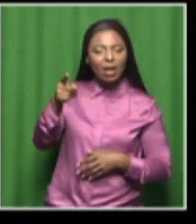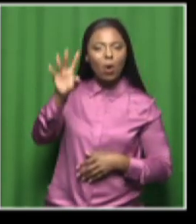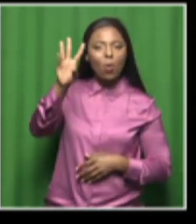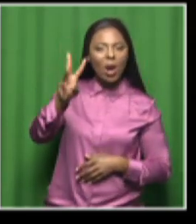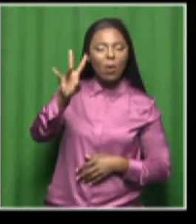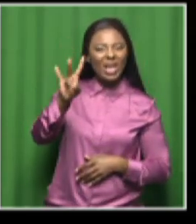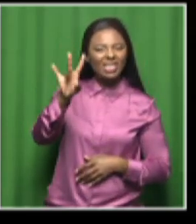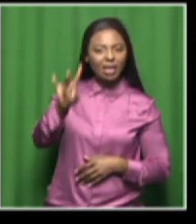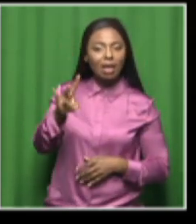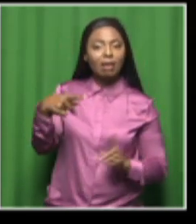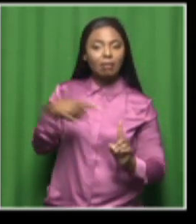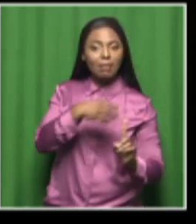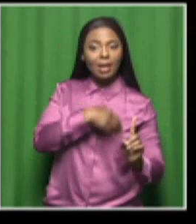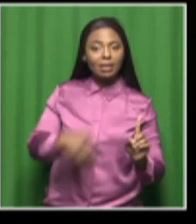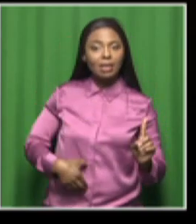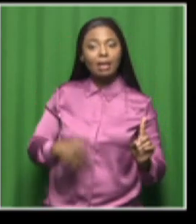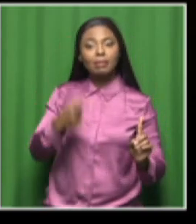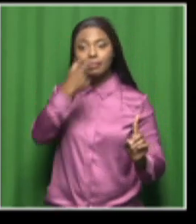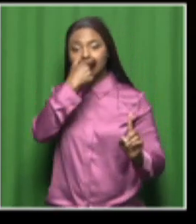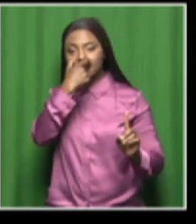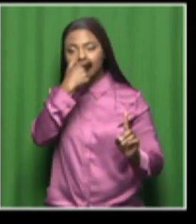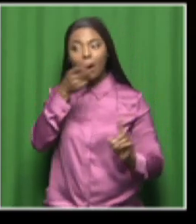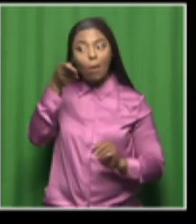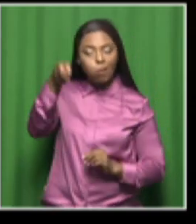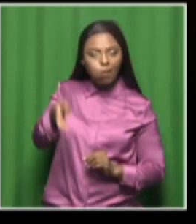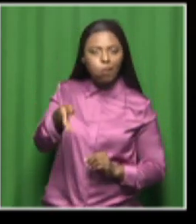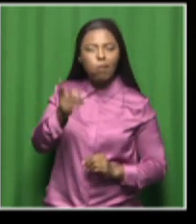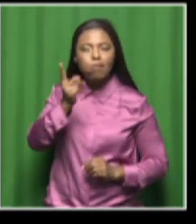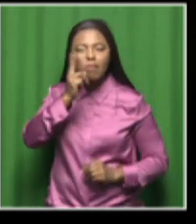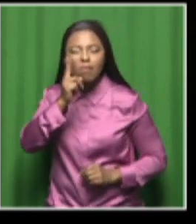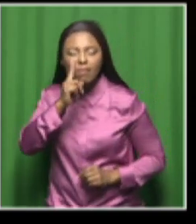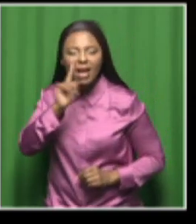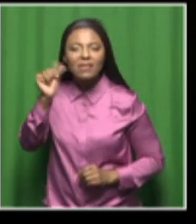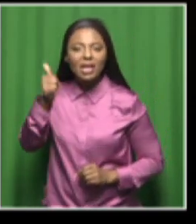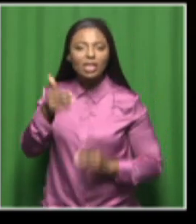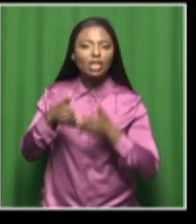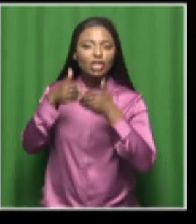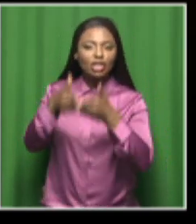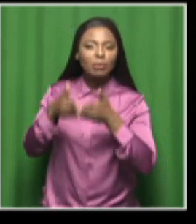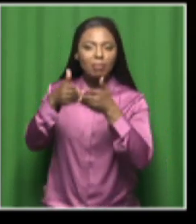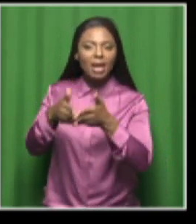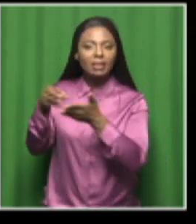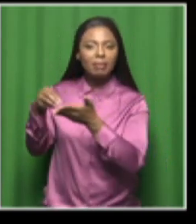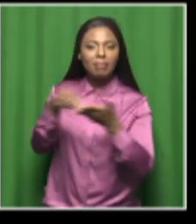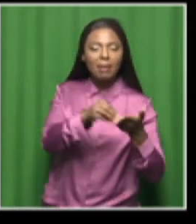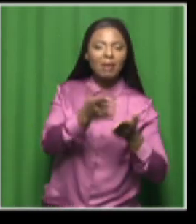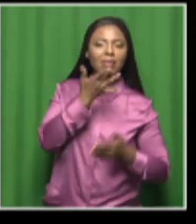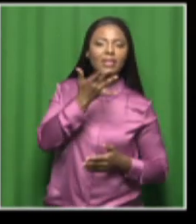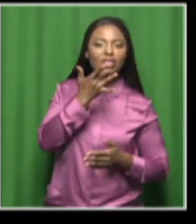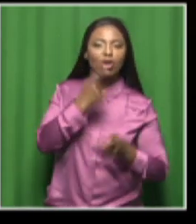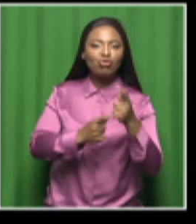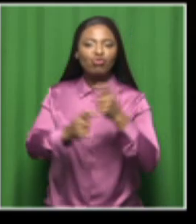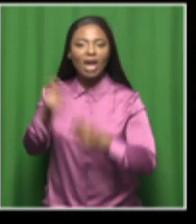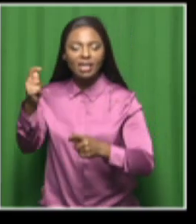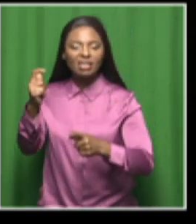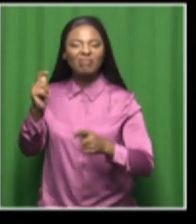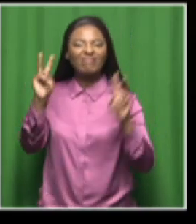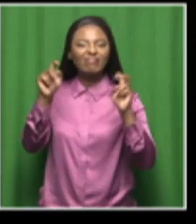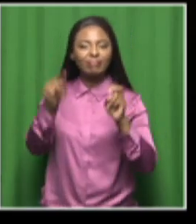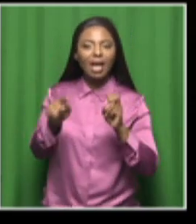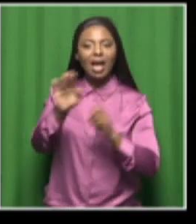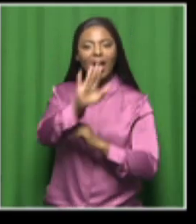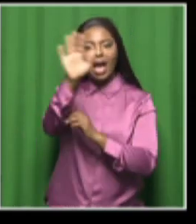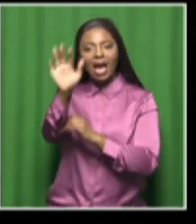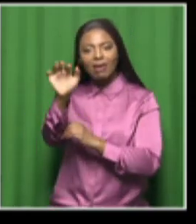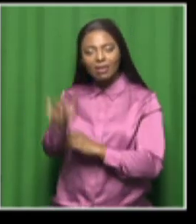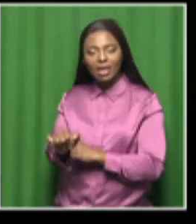where President Cyril Ramaphosa was at the port to see the first shipment under the preferential trading terms of the African